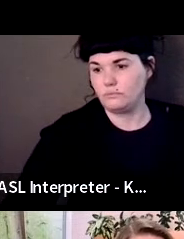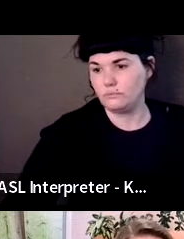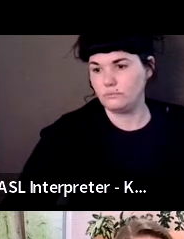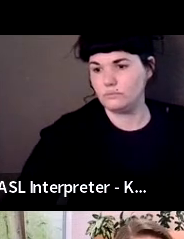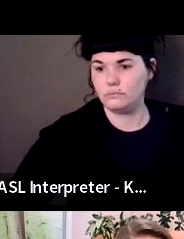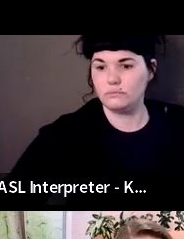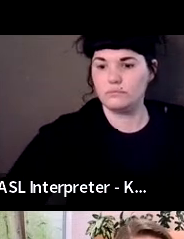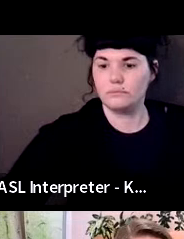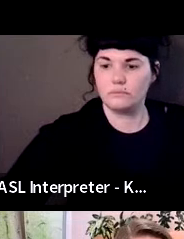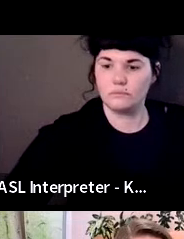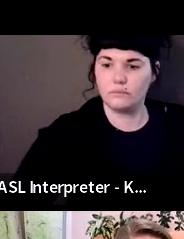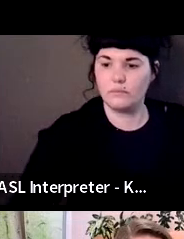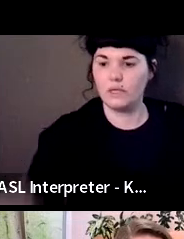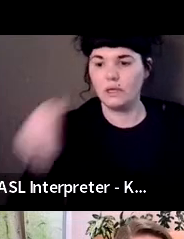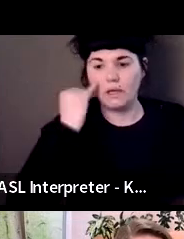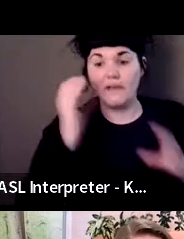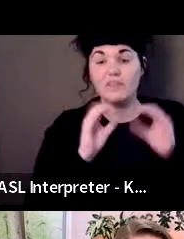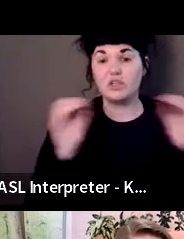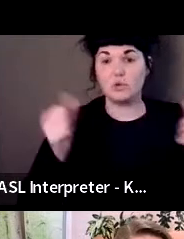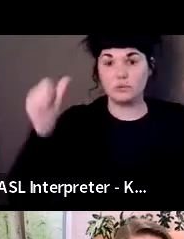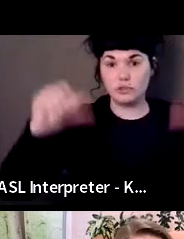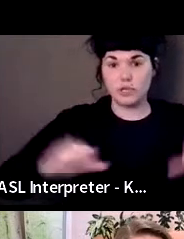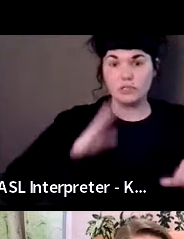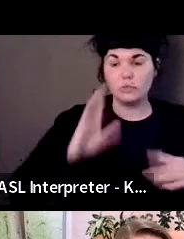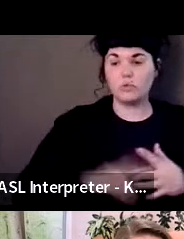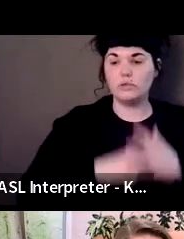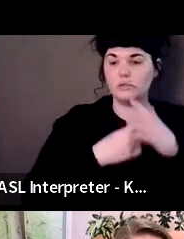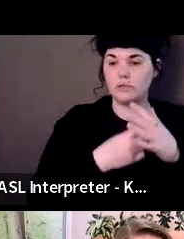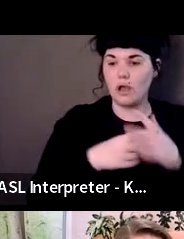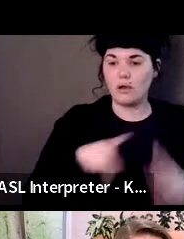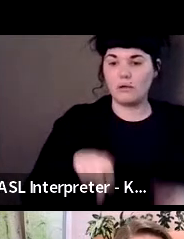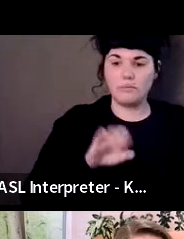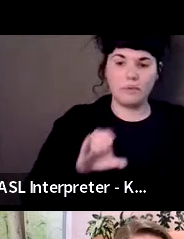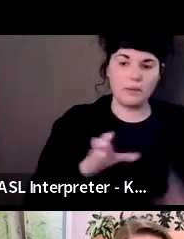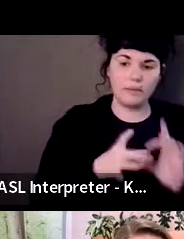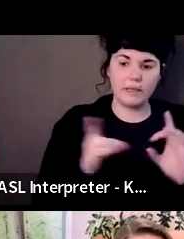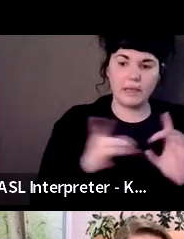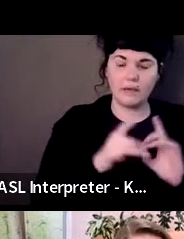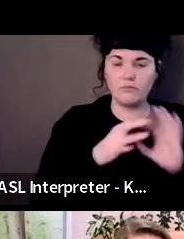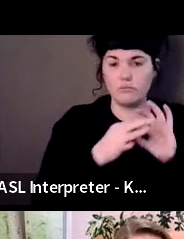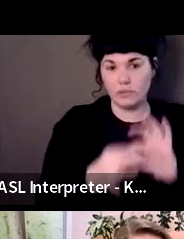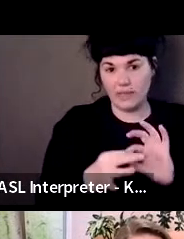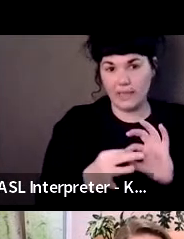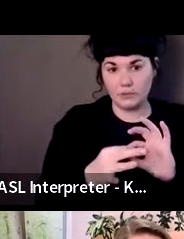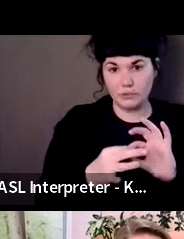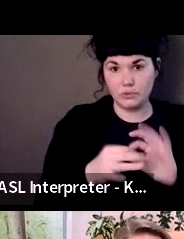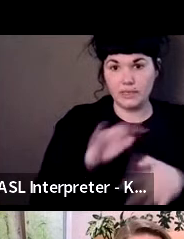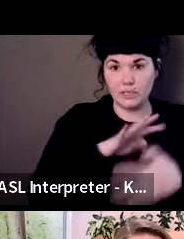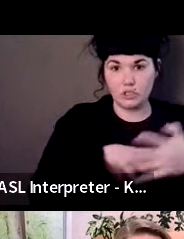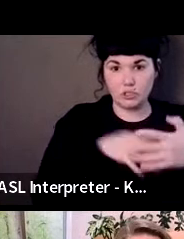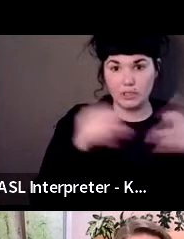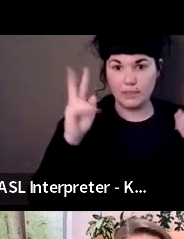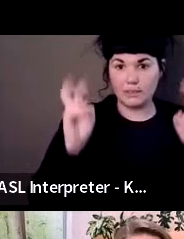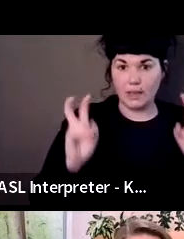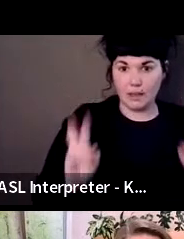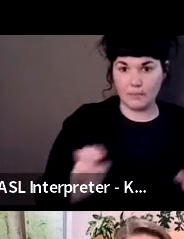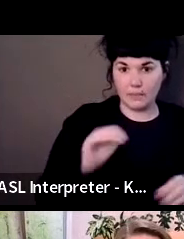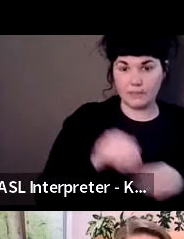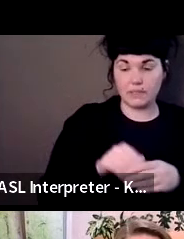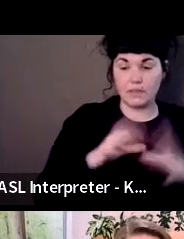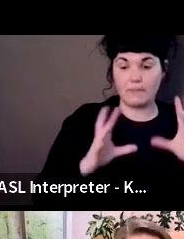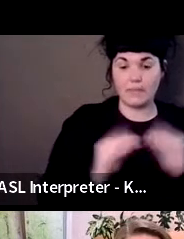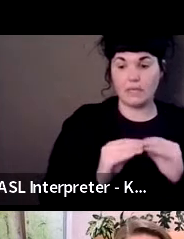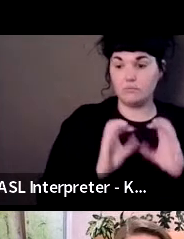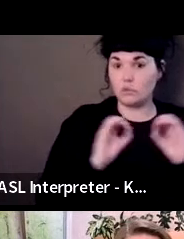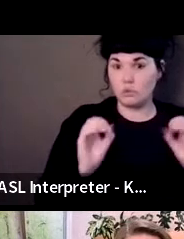Without objection, we will begin the public comment pertaining to the agenda topics portion of our meeting. Hearing no objection,